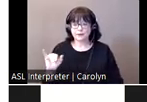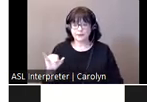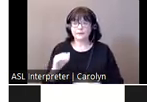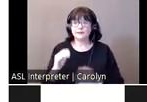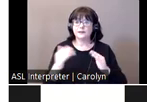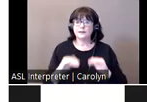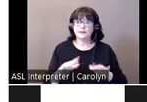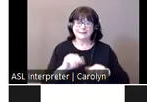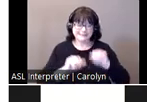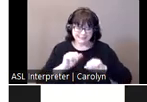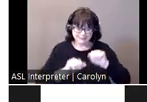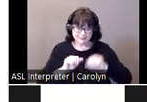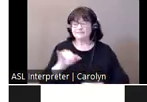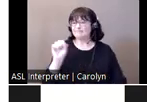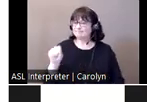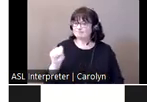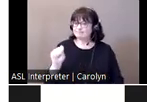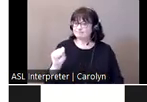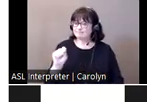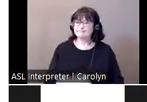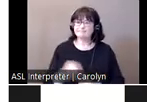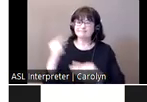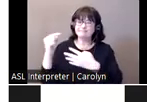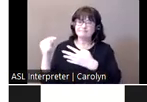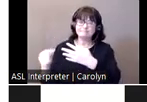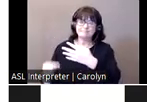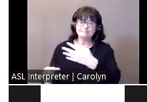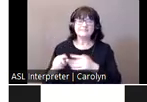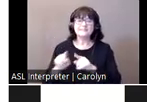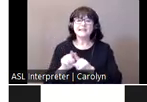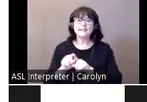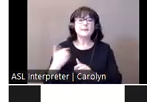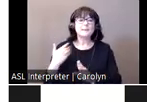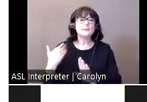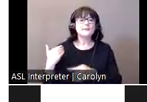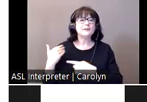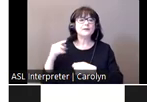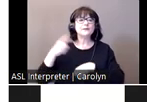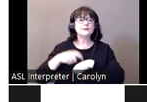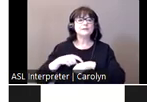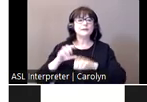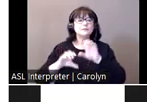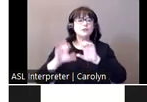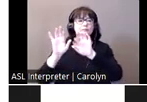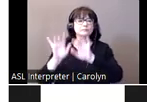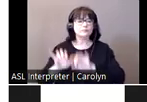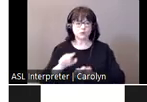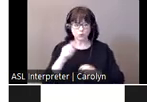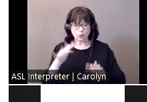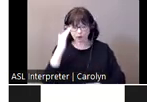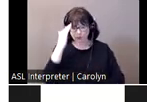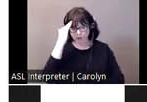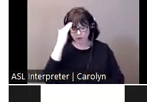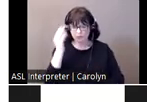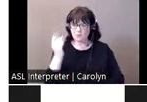So that kind of builds on some of the things that people typed into the chat earlier in terms of what you were already aware of with micro-credentials.